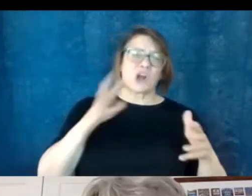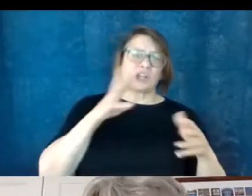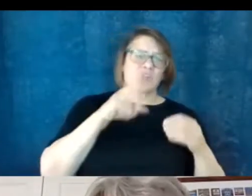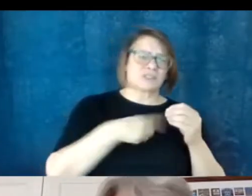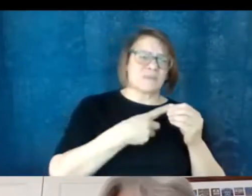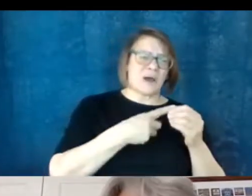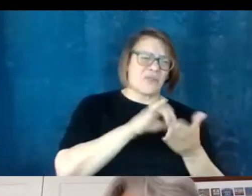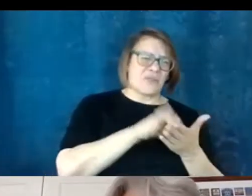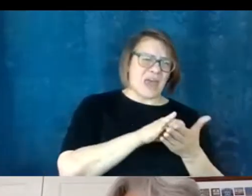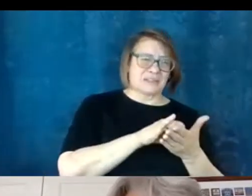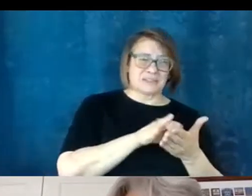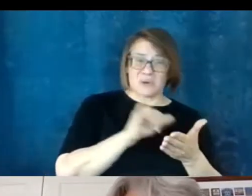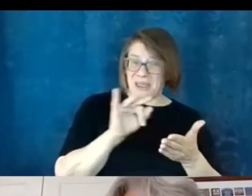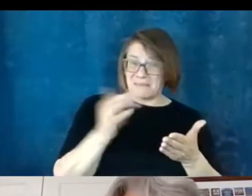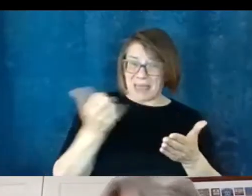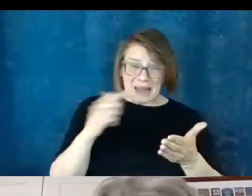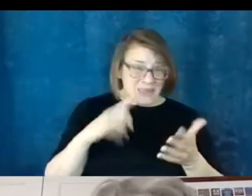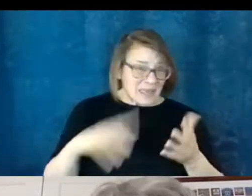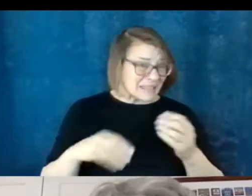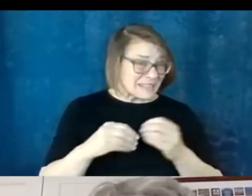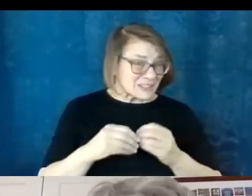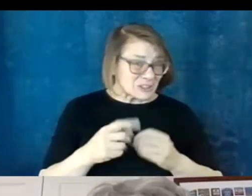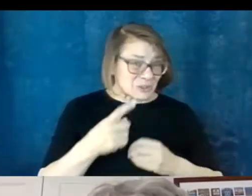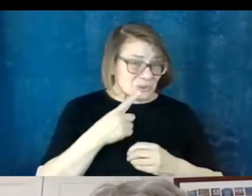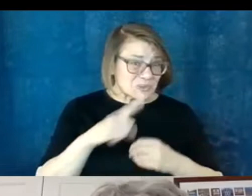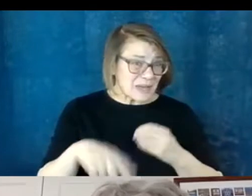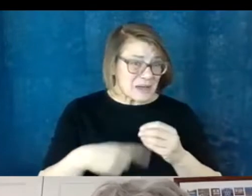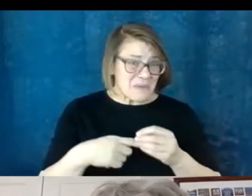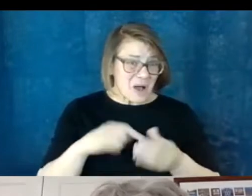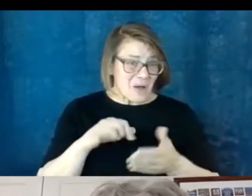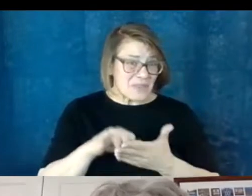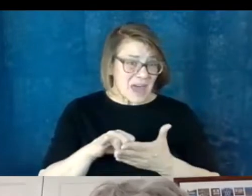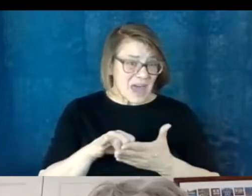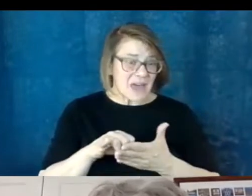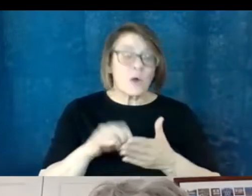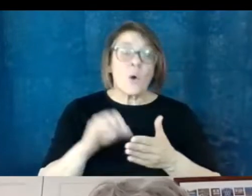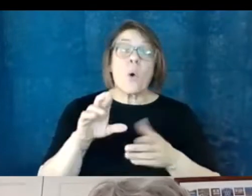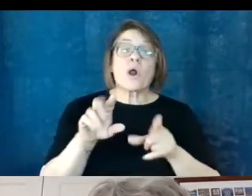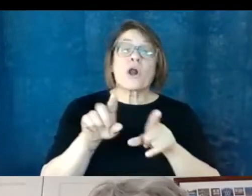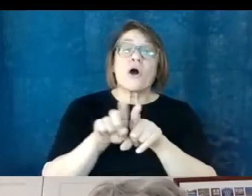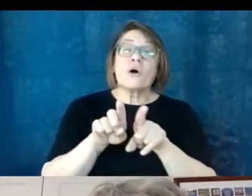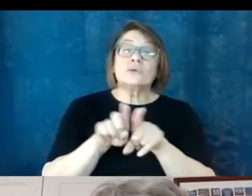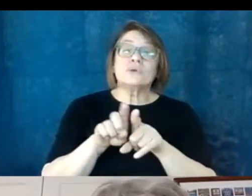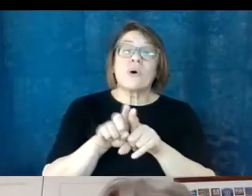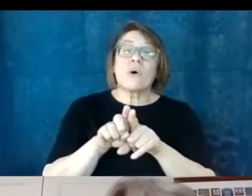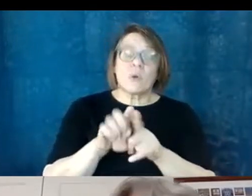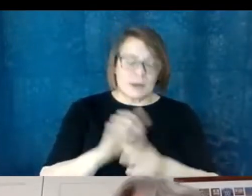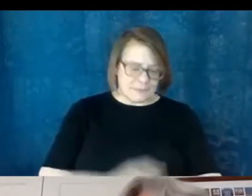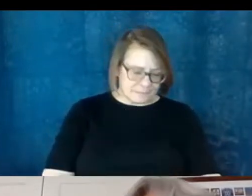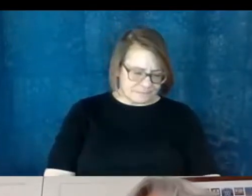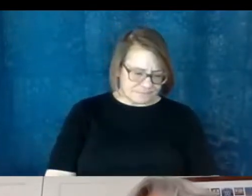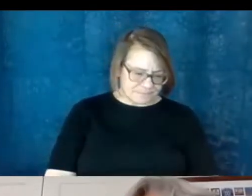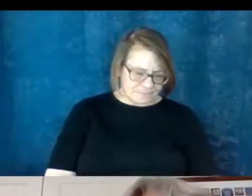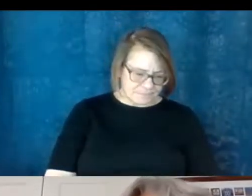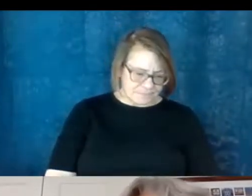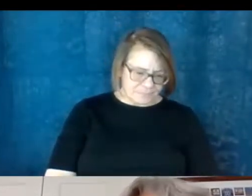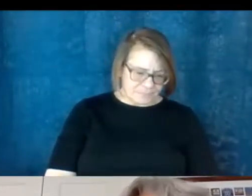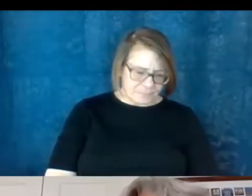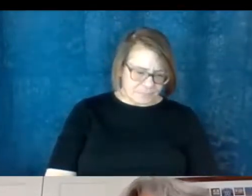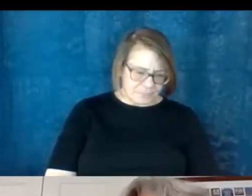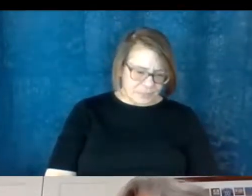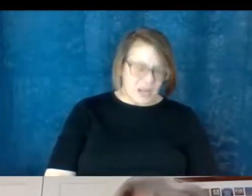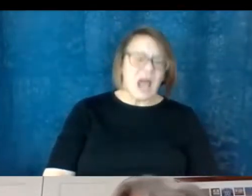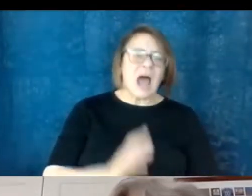just if you have anything additional to say there. And also in particular, Rhode Island's made a big